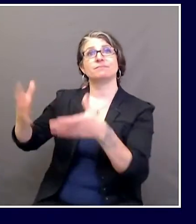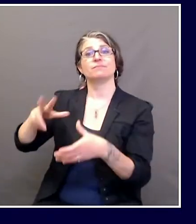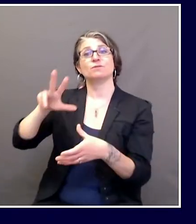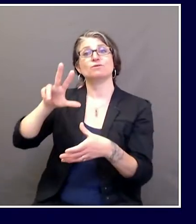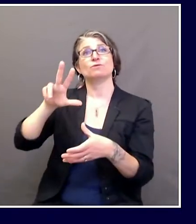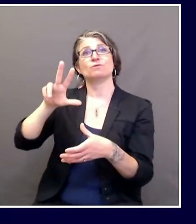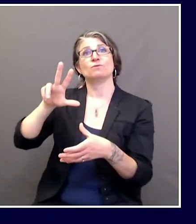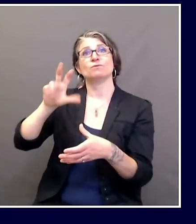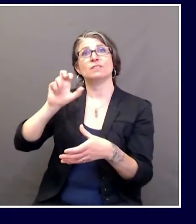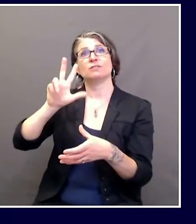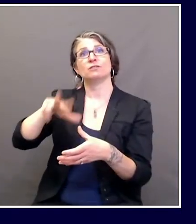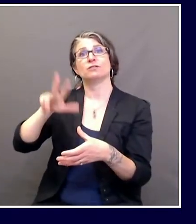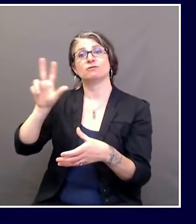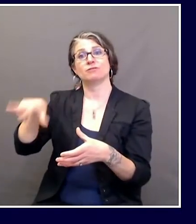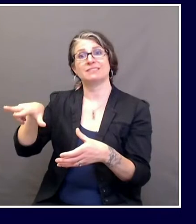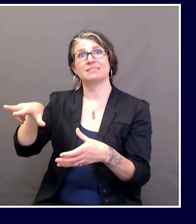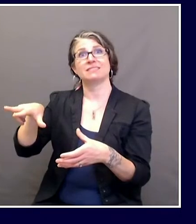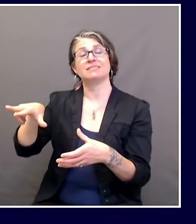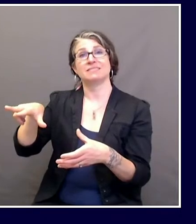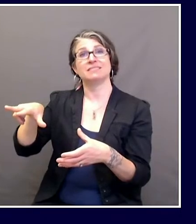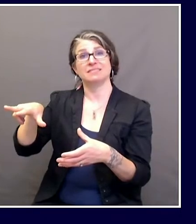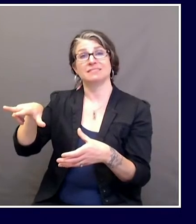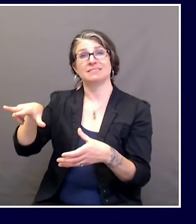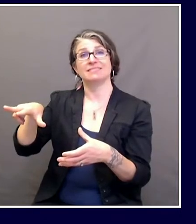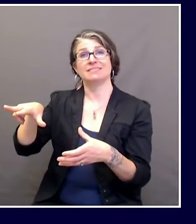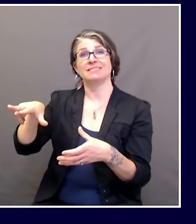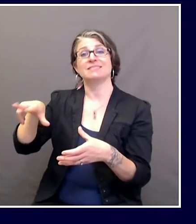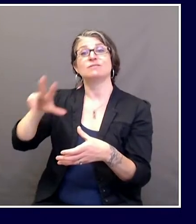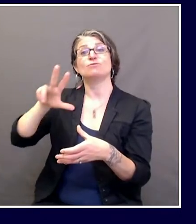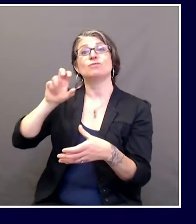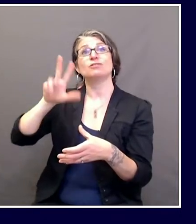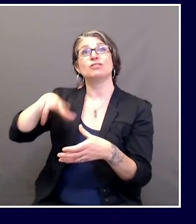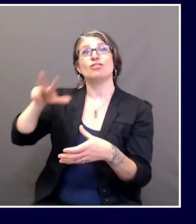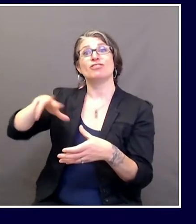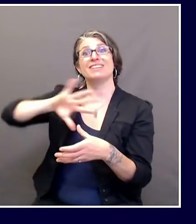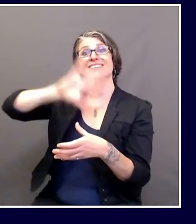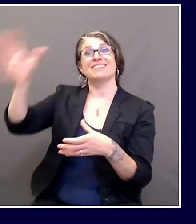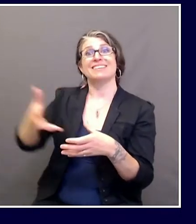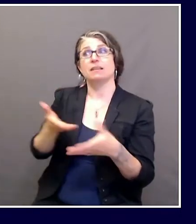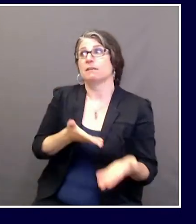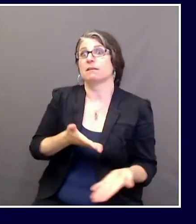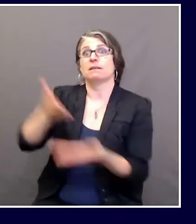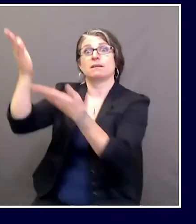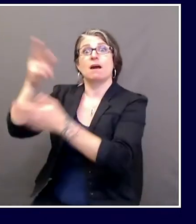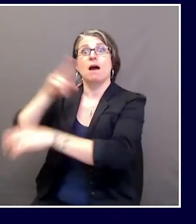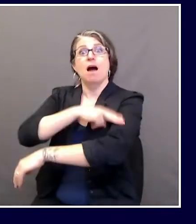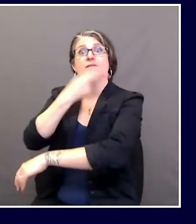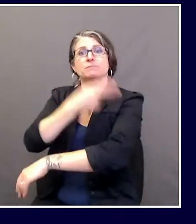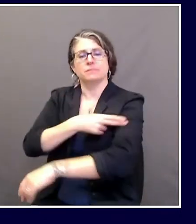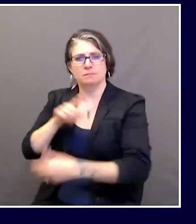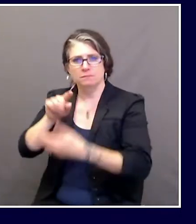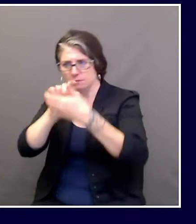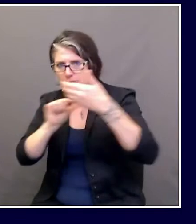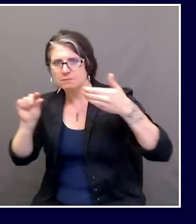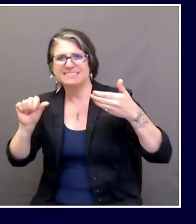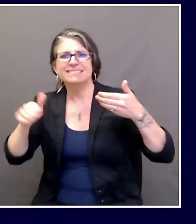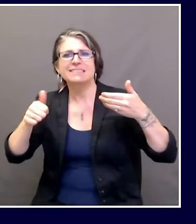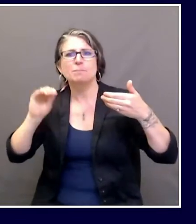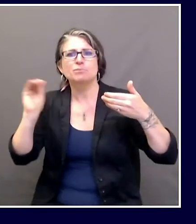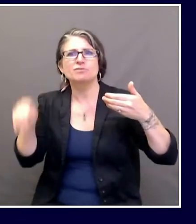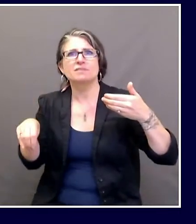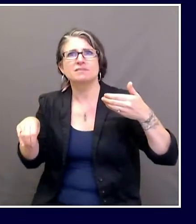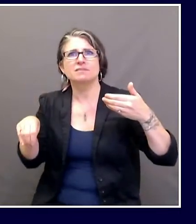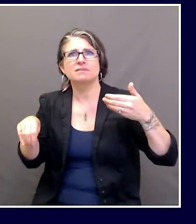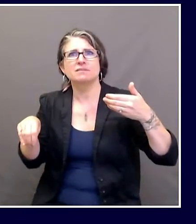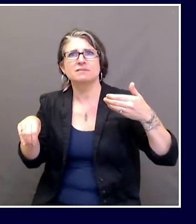COVID generally. Sadly, there have been 5 individuals among those breakthrough cases who have passed away.